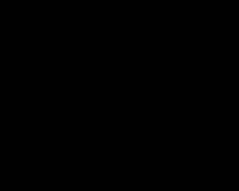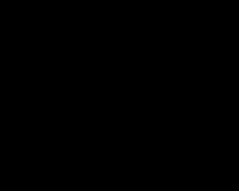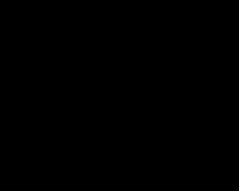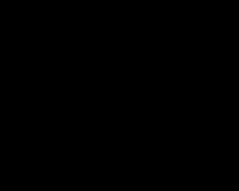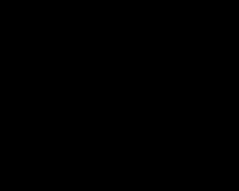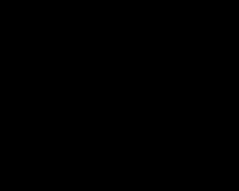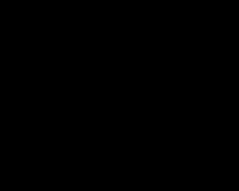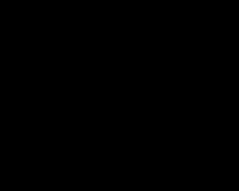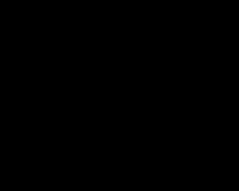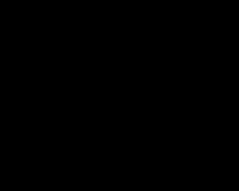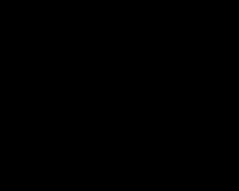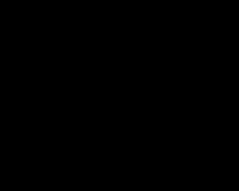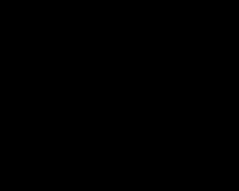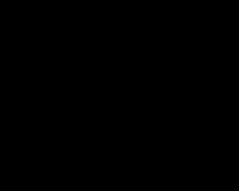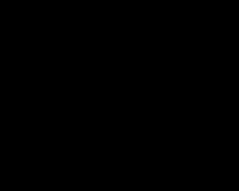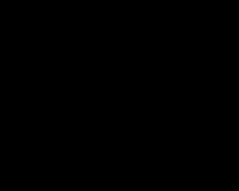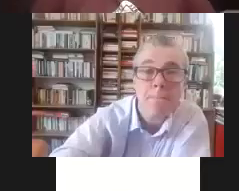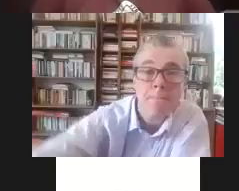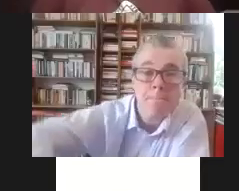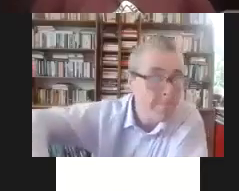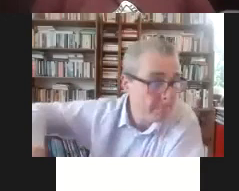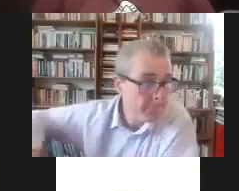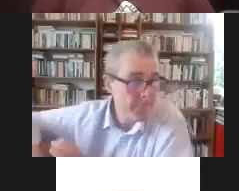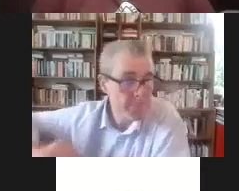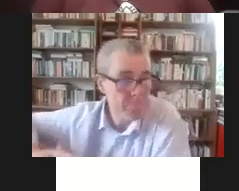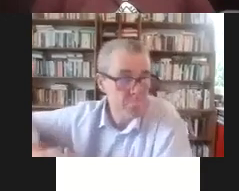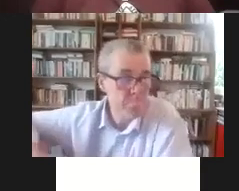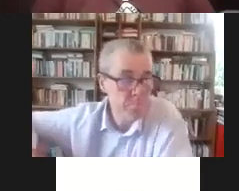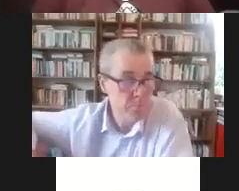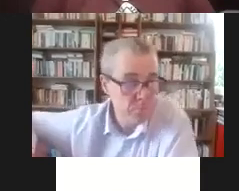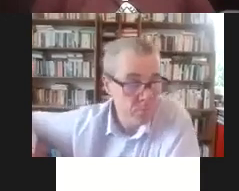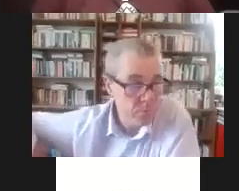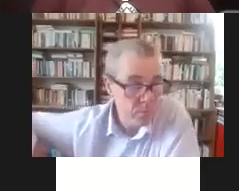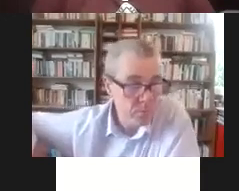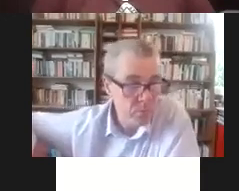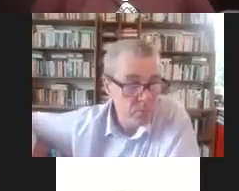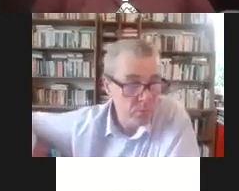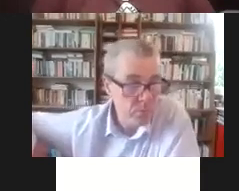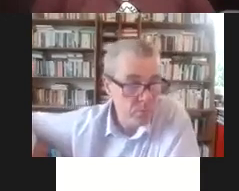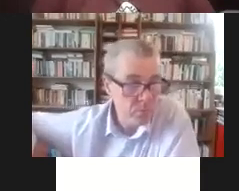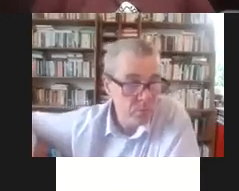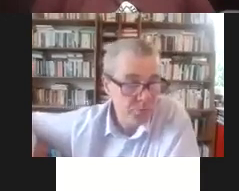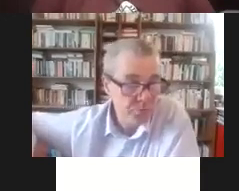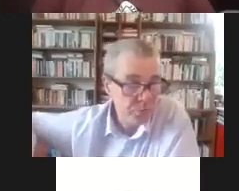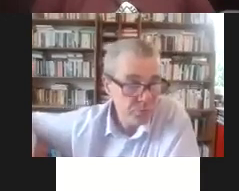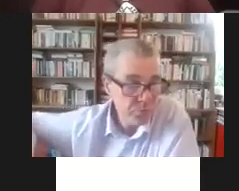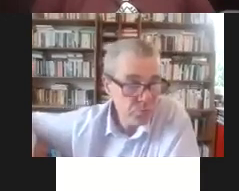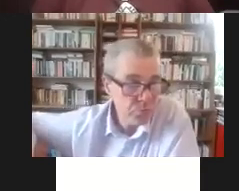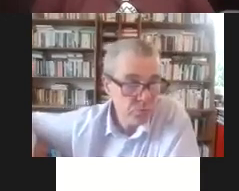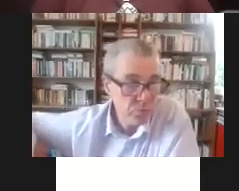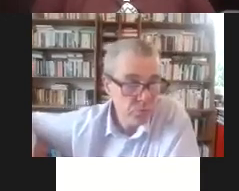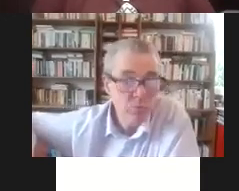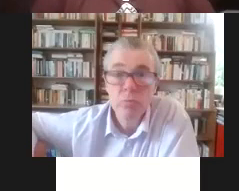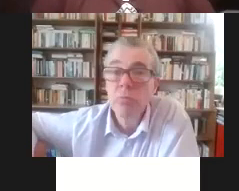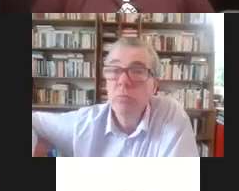going to take a final question. Just before that, those questions people submitted, we're not going to ignore them. We'll try to get an answer